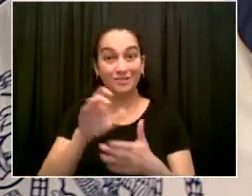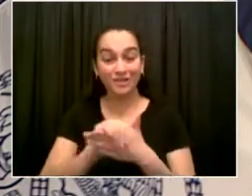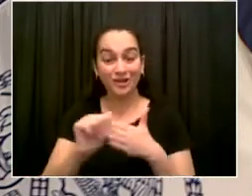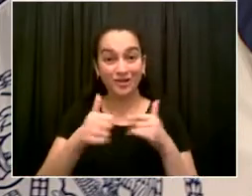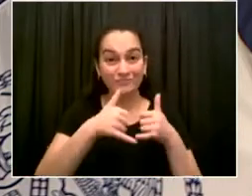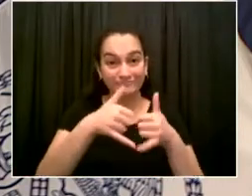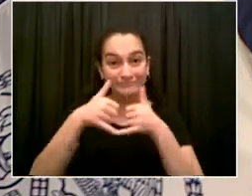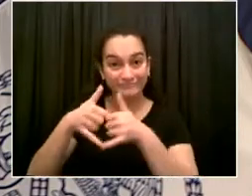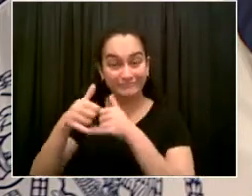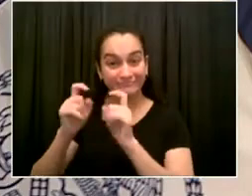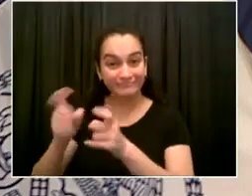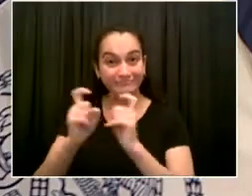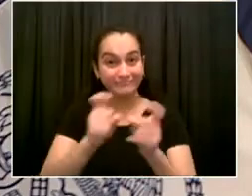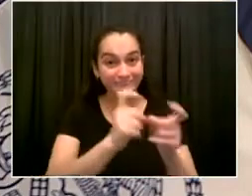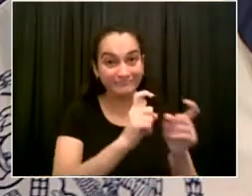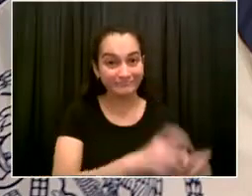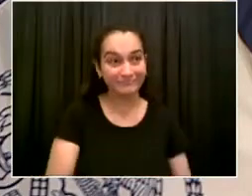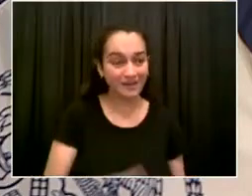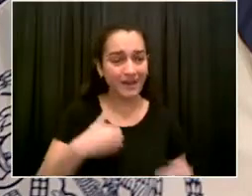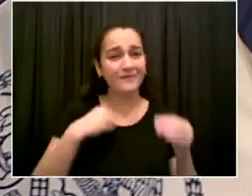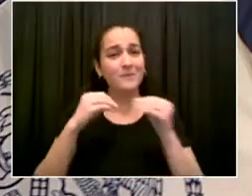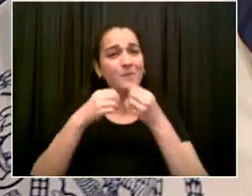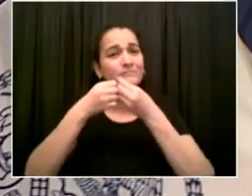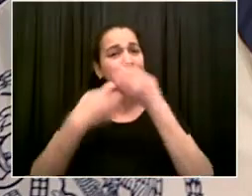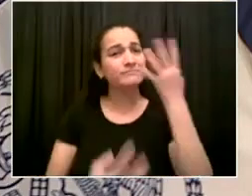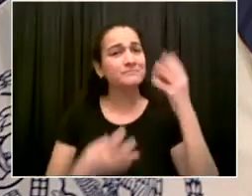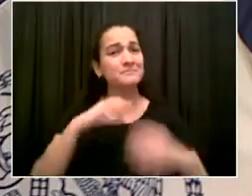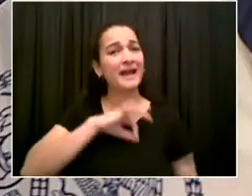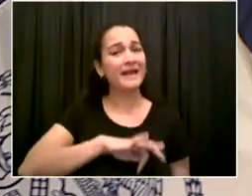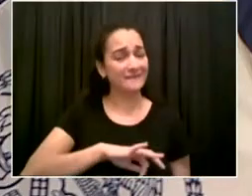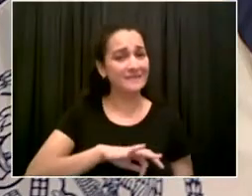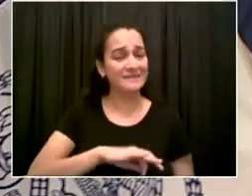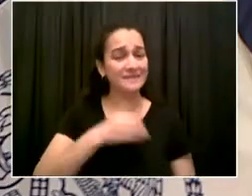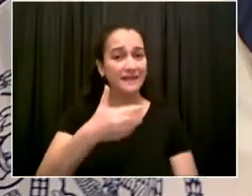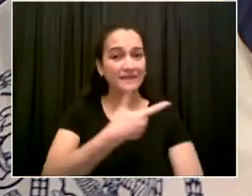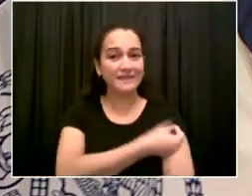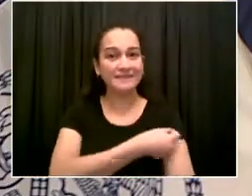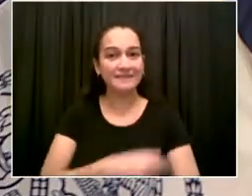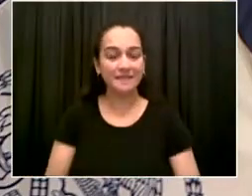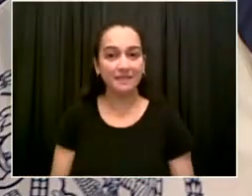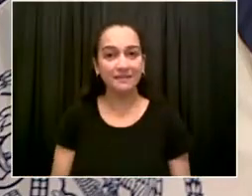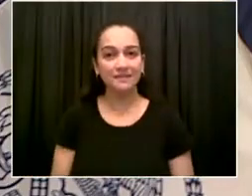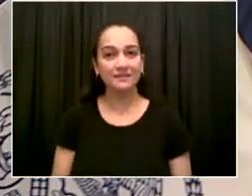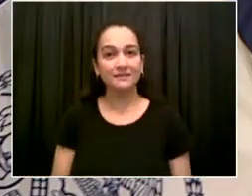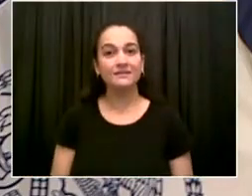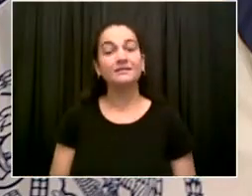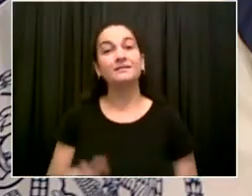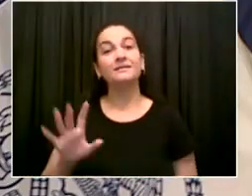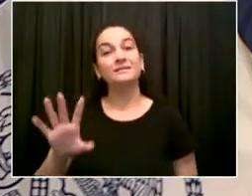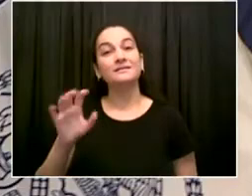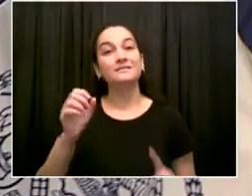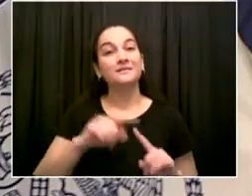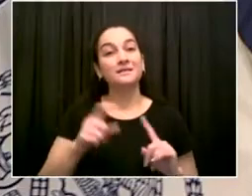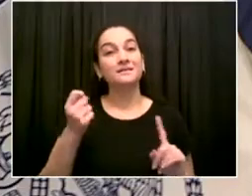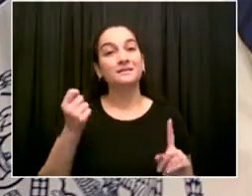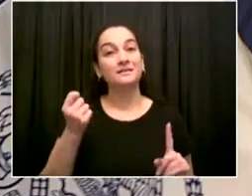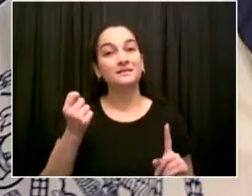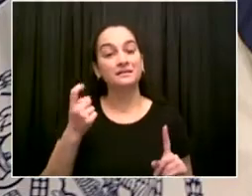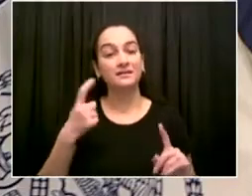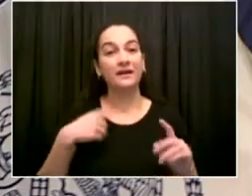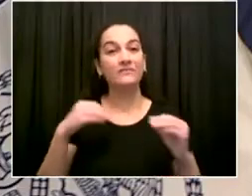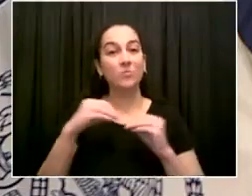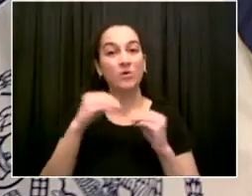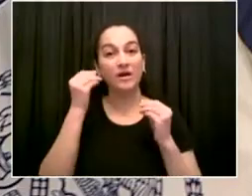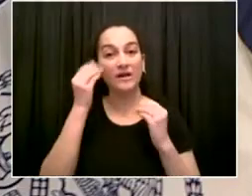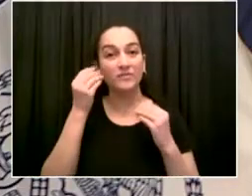impact over the weeks to come. But with that, Dr. Ted Long, any initial readings you can give us on what you're seeing? Yes, thank you, sir.